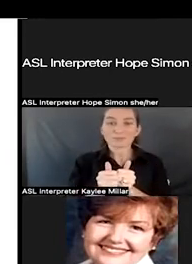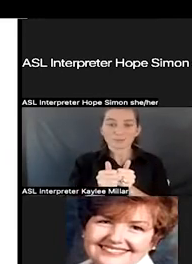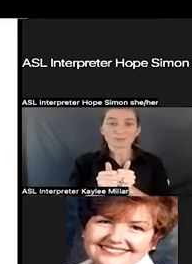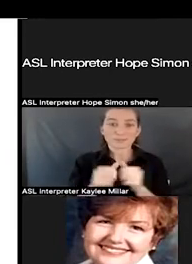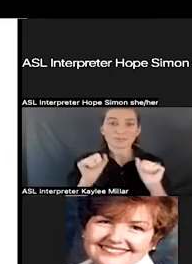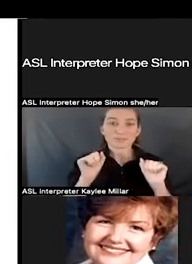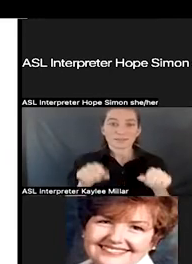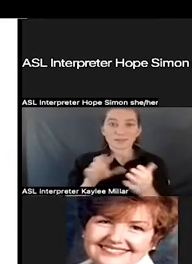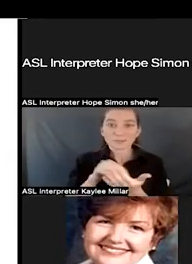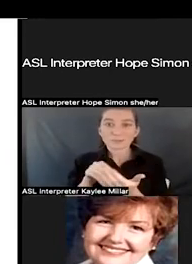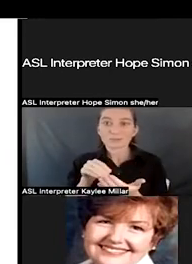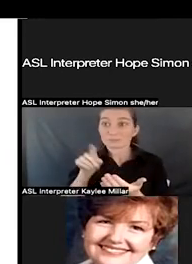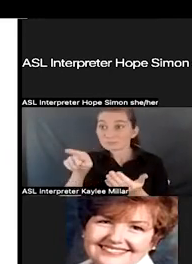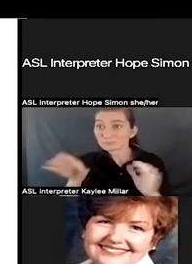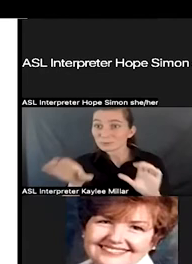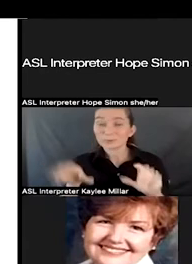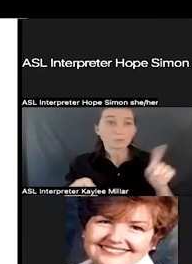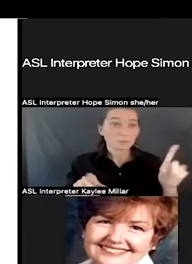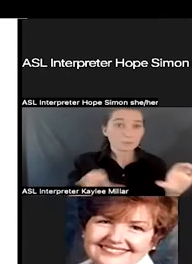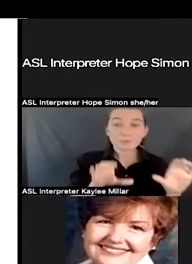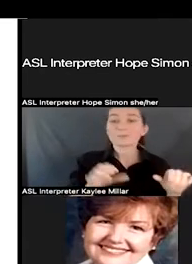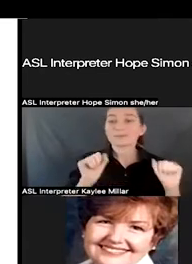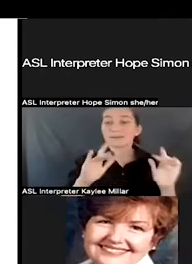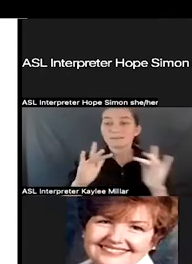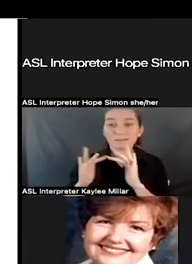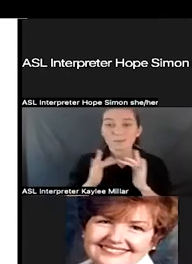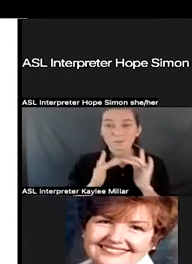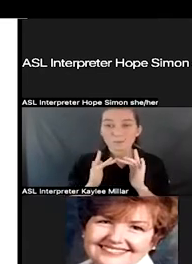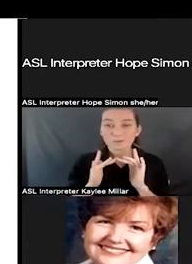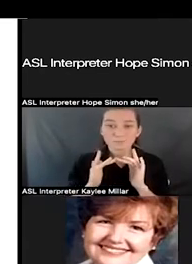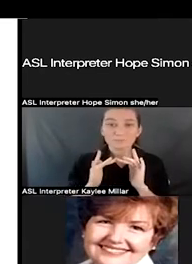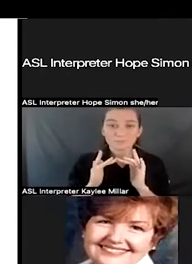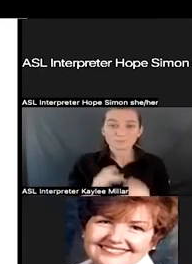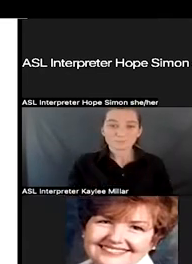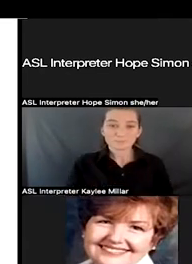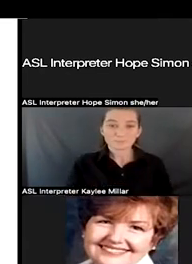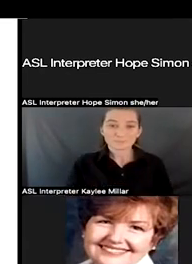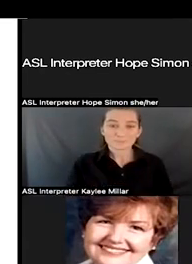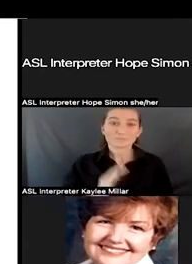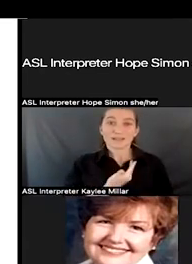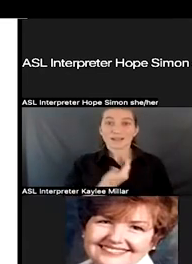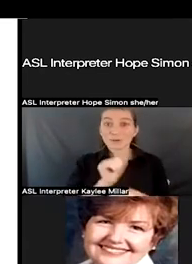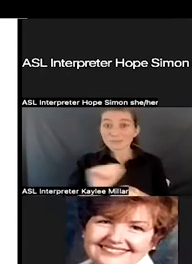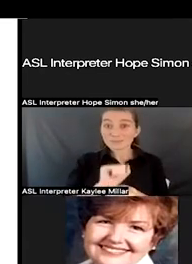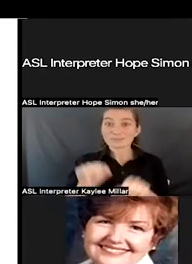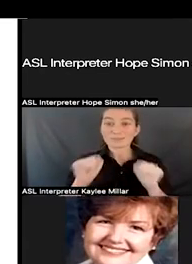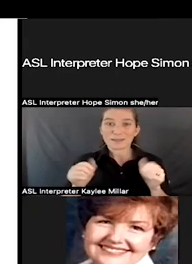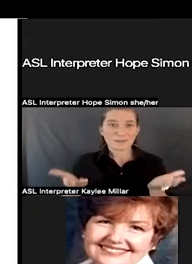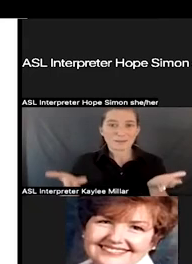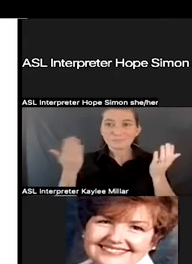and helping you connect to one another so that you can force multiply each other's work and